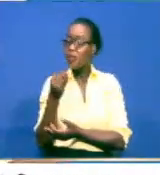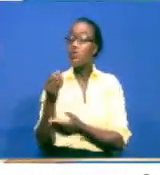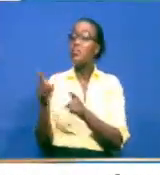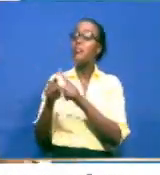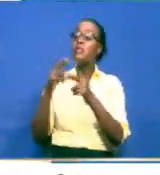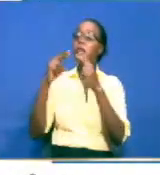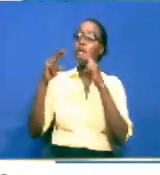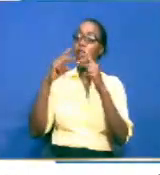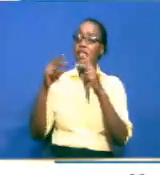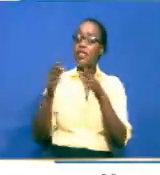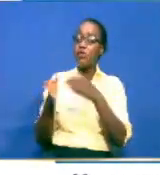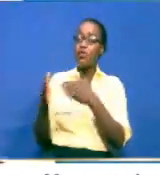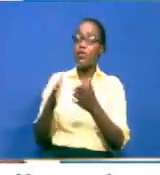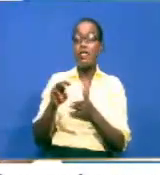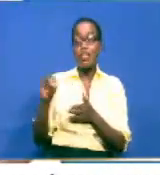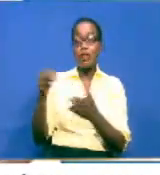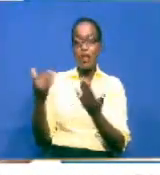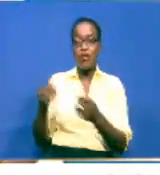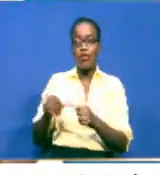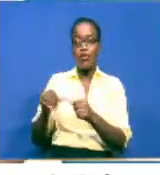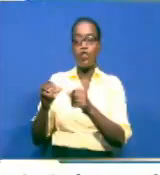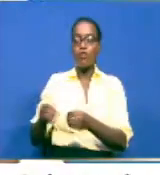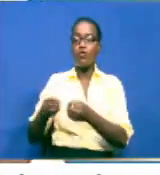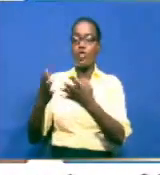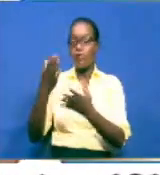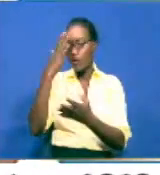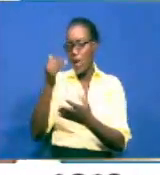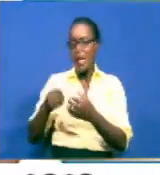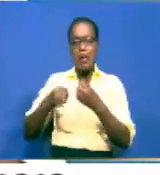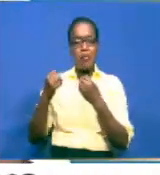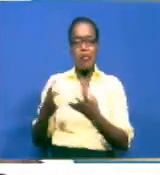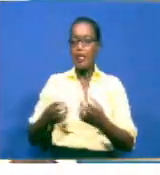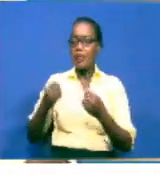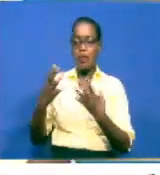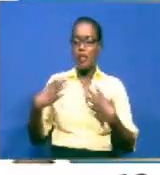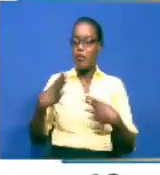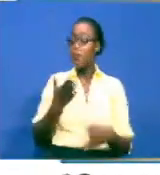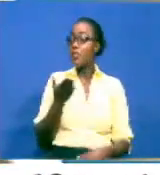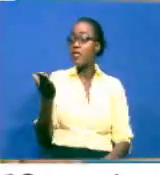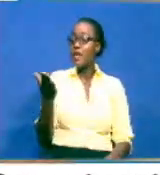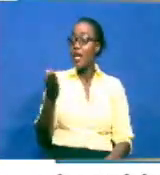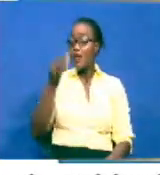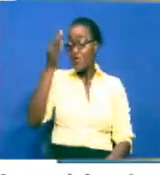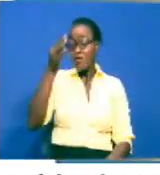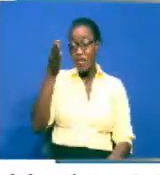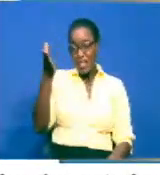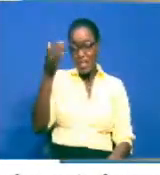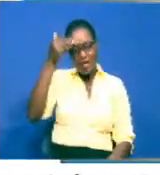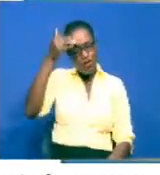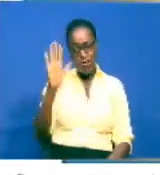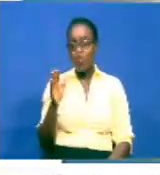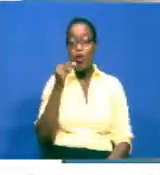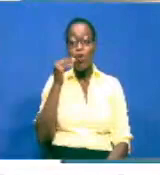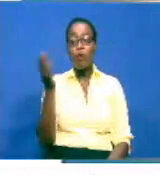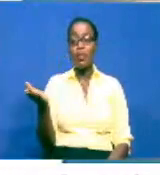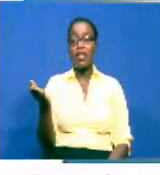So this will be a chance for them to continue supplying because so many people at home, they don't know what the future has, holds for them. So